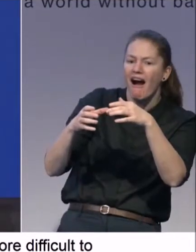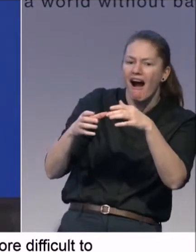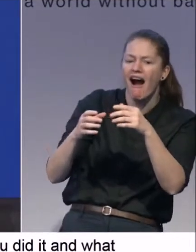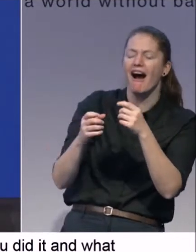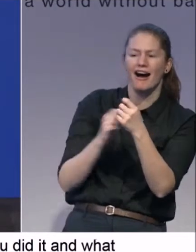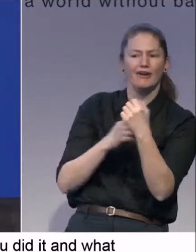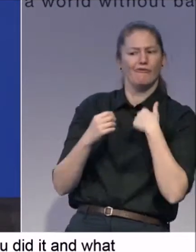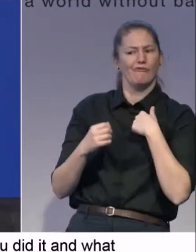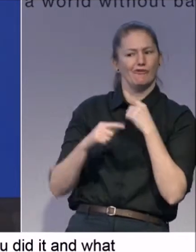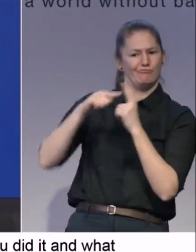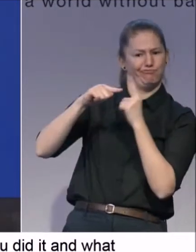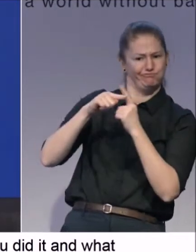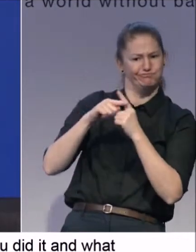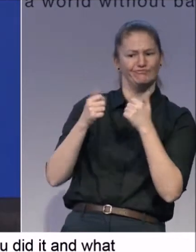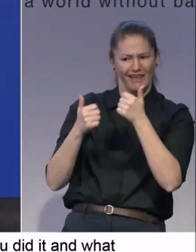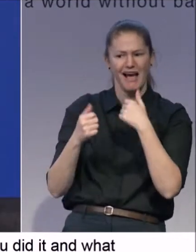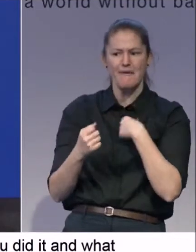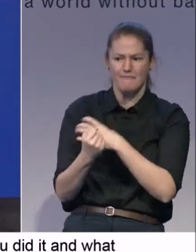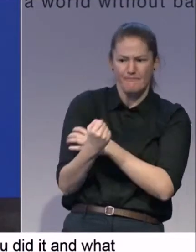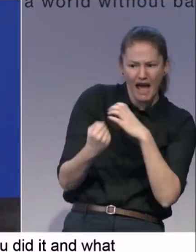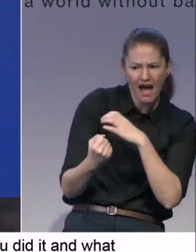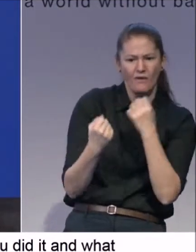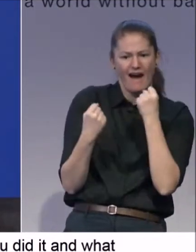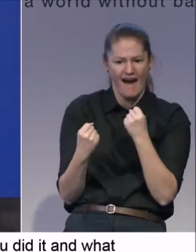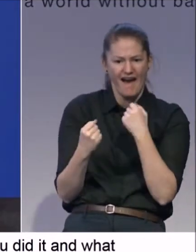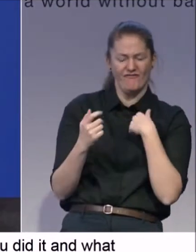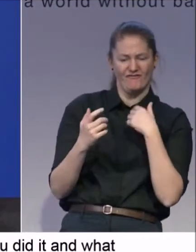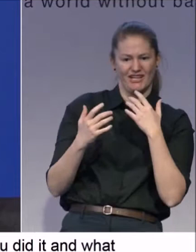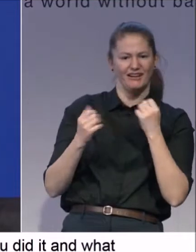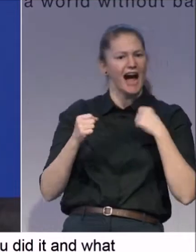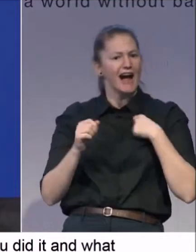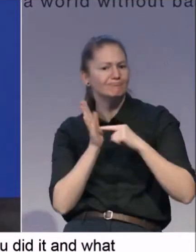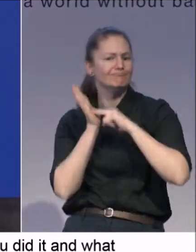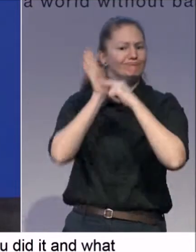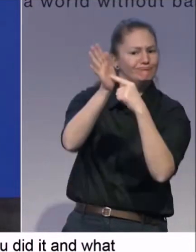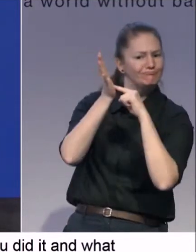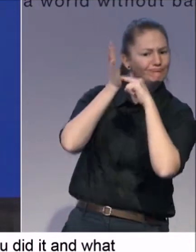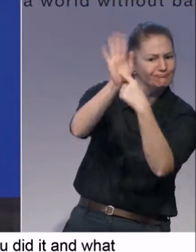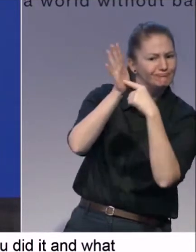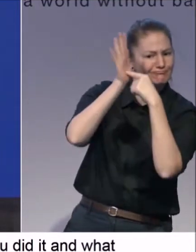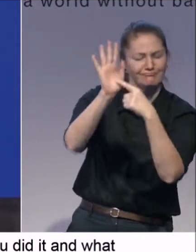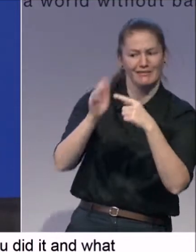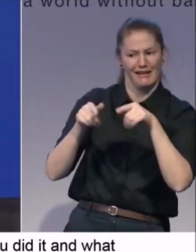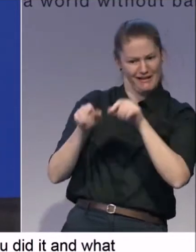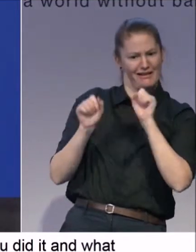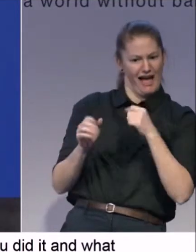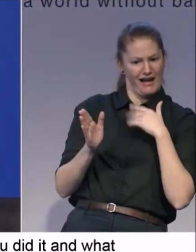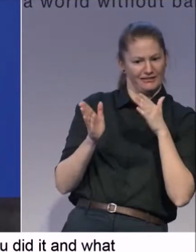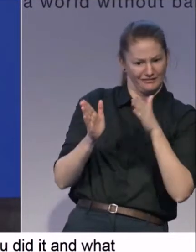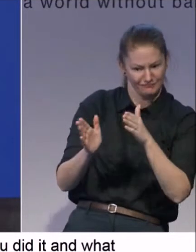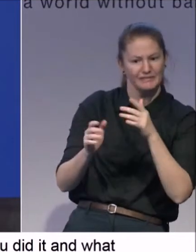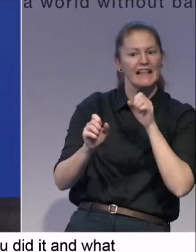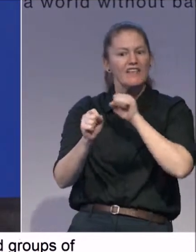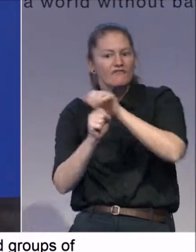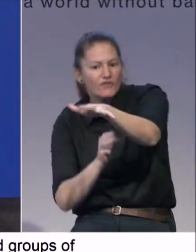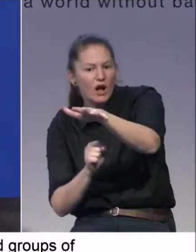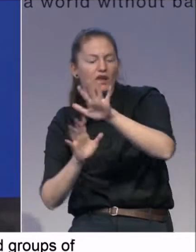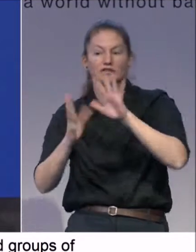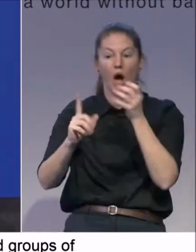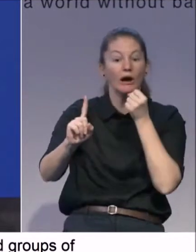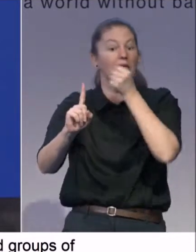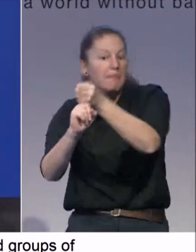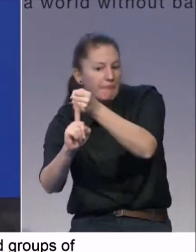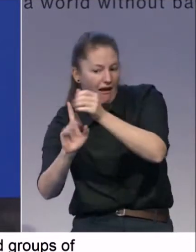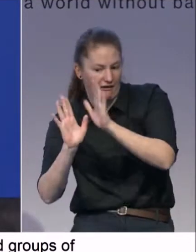more clout, and there's still more going on, and so you're creating influence. That would be one strategy. So this more, let's